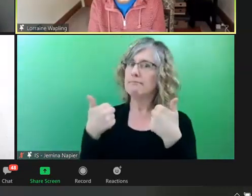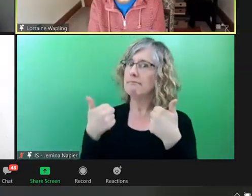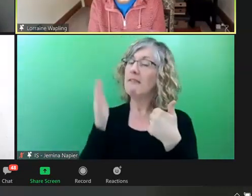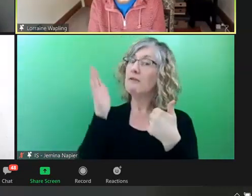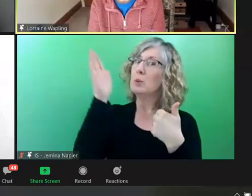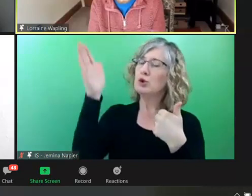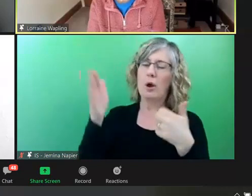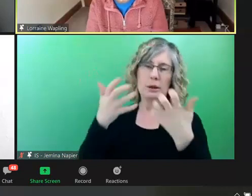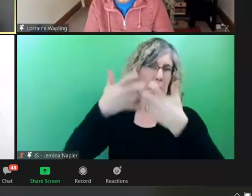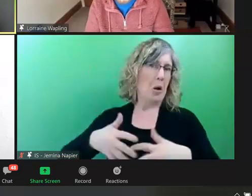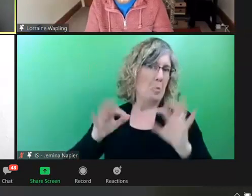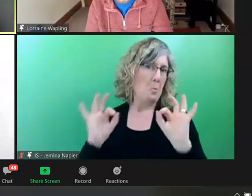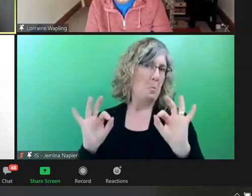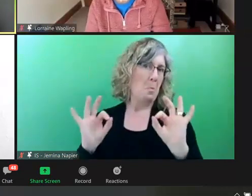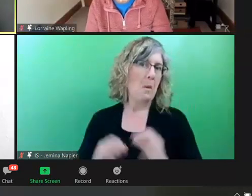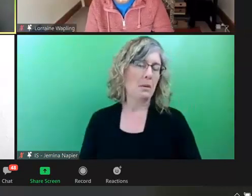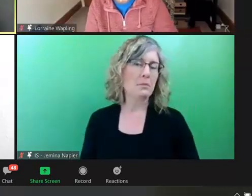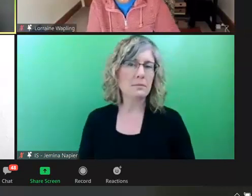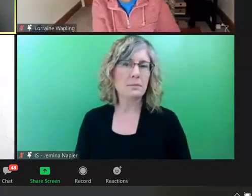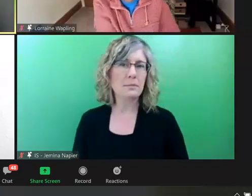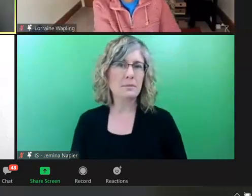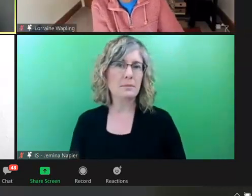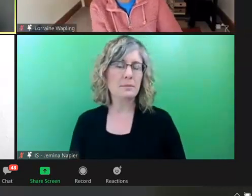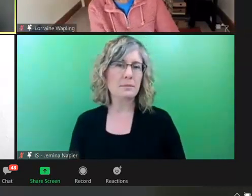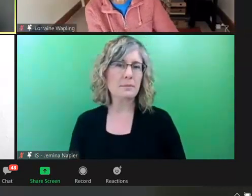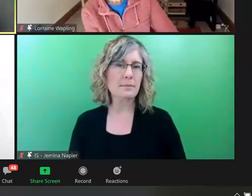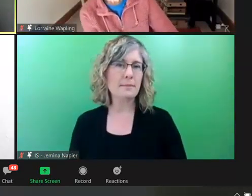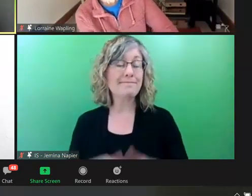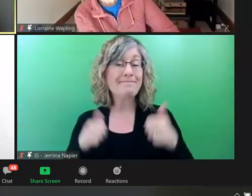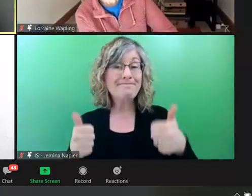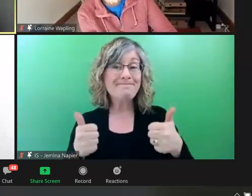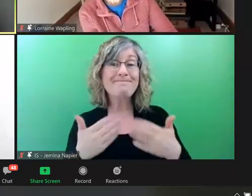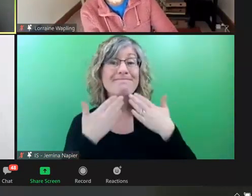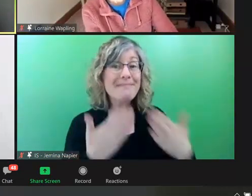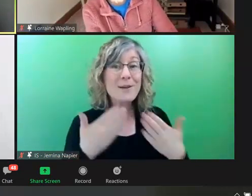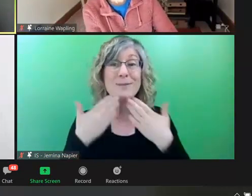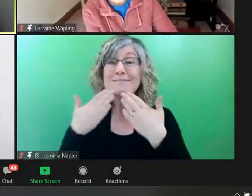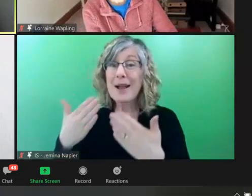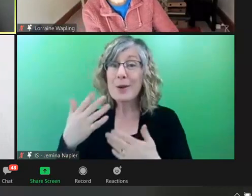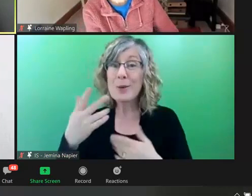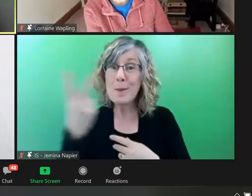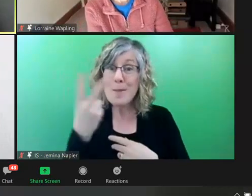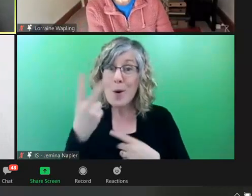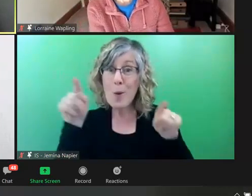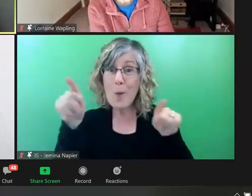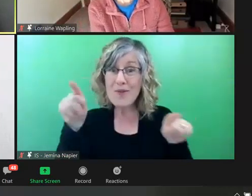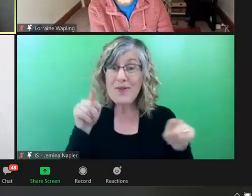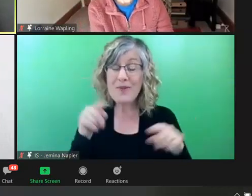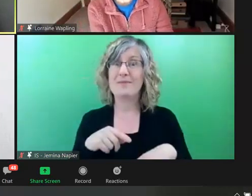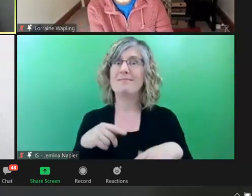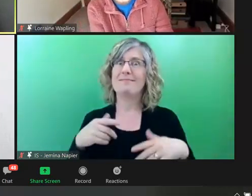tech. Right, thank you very much. And thank you both Lorraine and Dr. Joyce for answering some quite